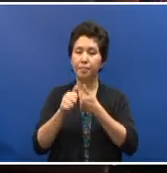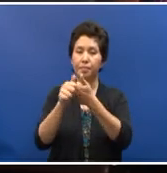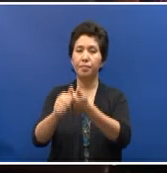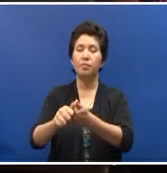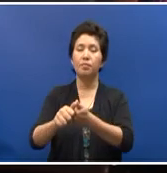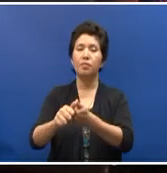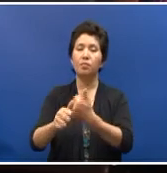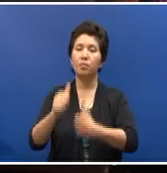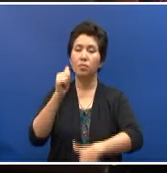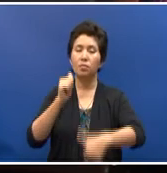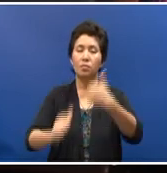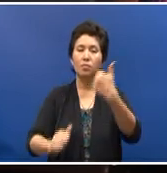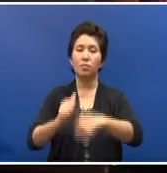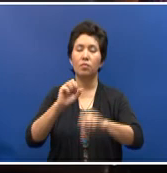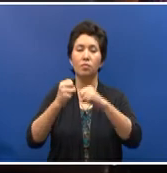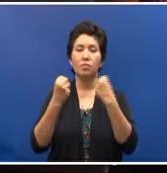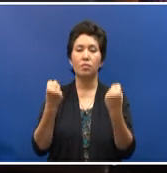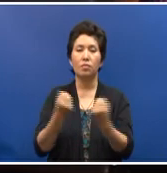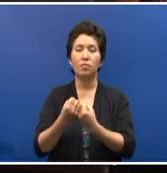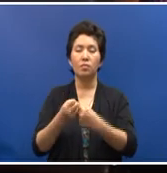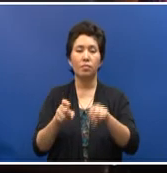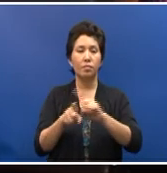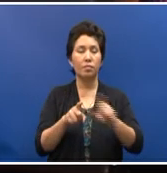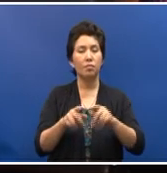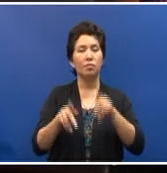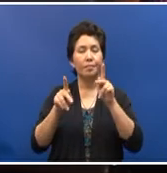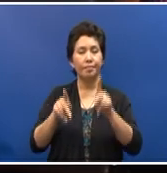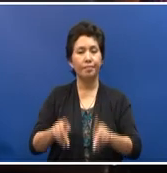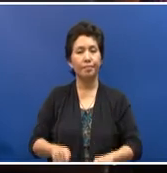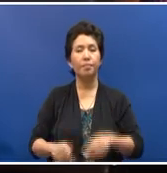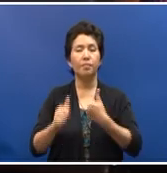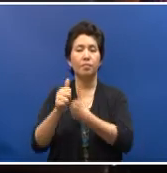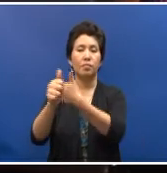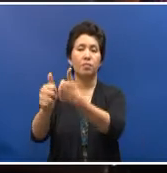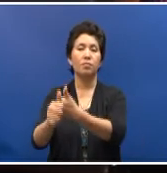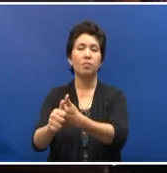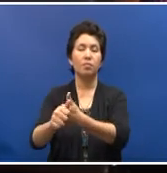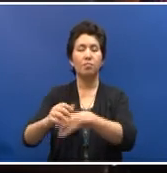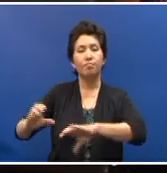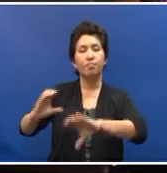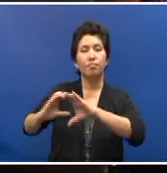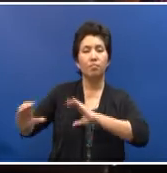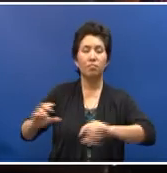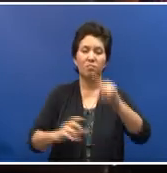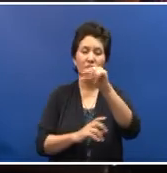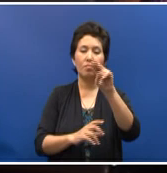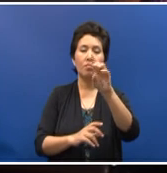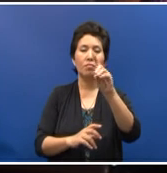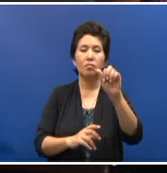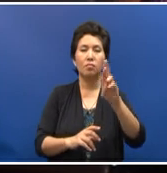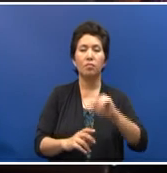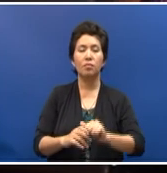ways in which socially defined categories of persons, okay, according to characteristics such as gender,